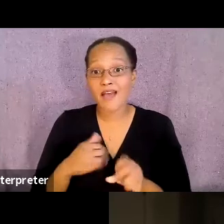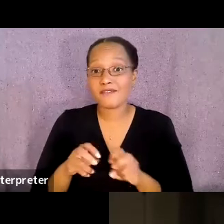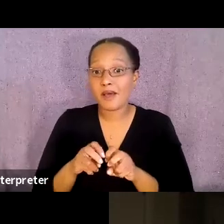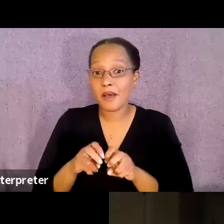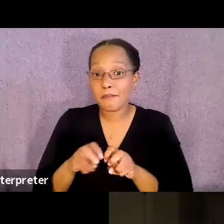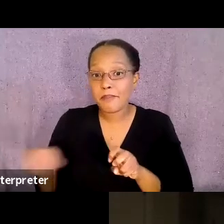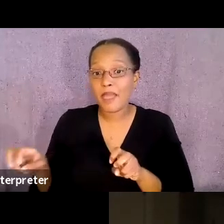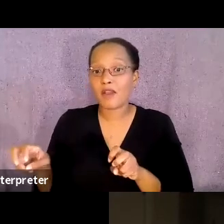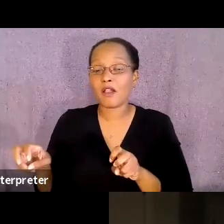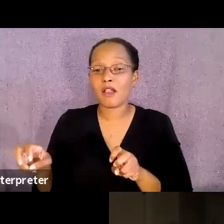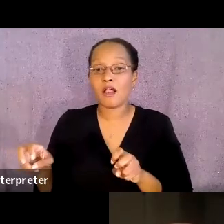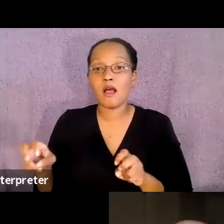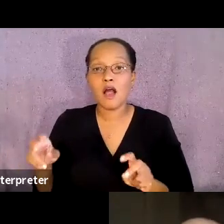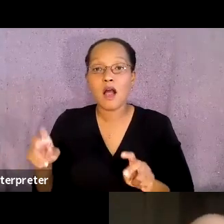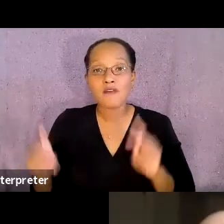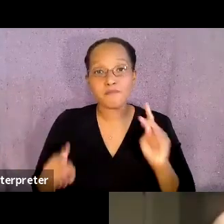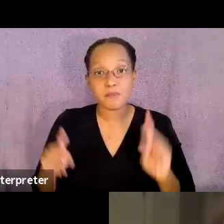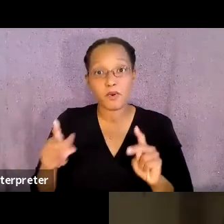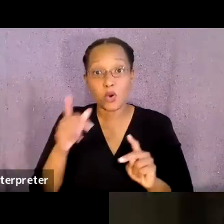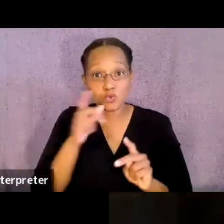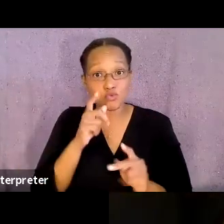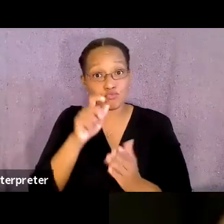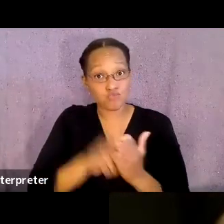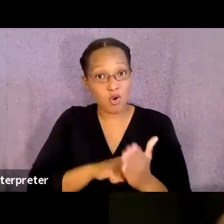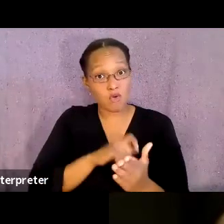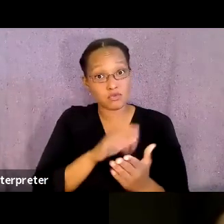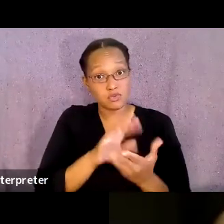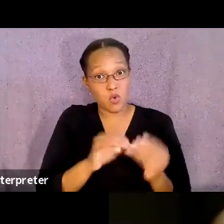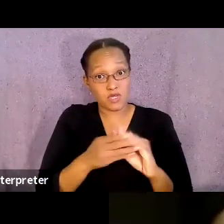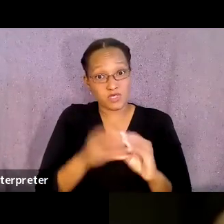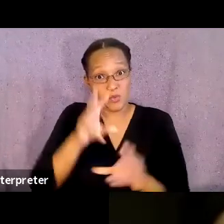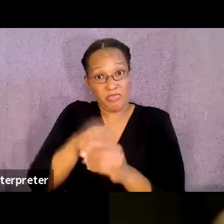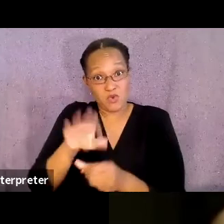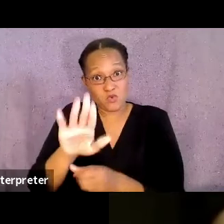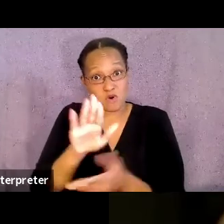two of the folks who had pieces in your book. What moved you to create this panel series?